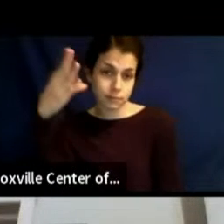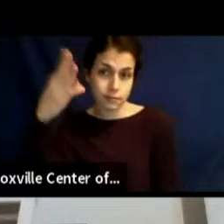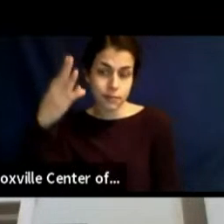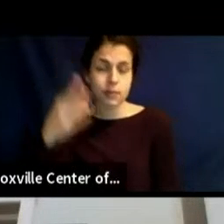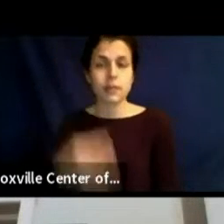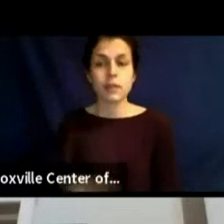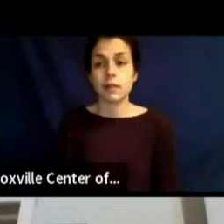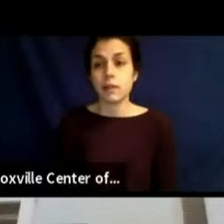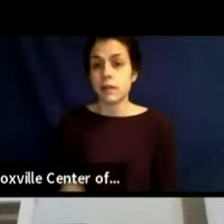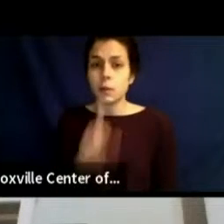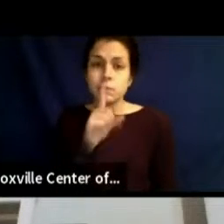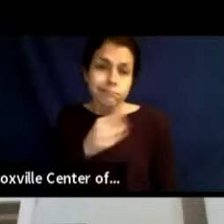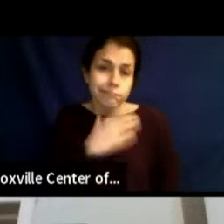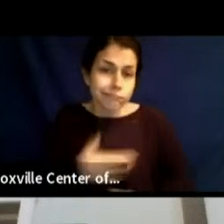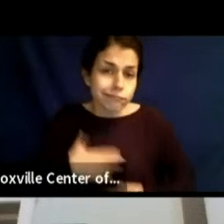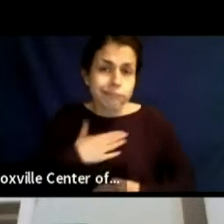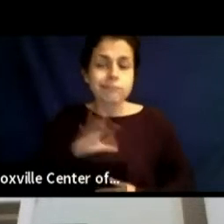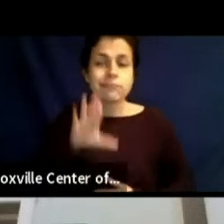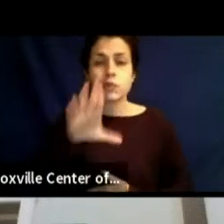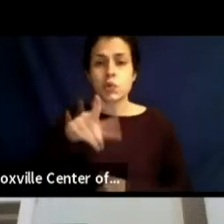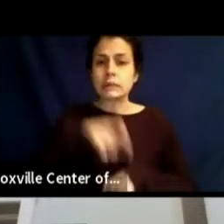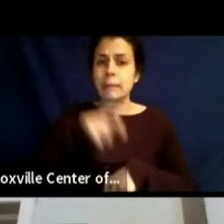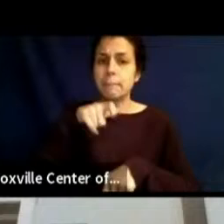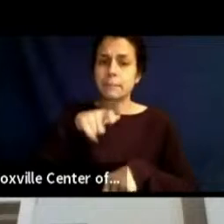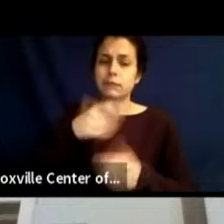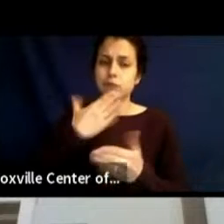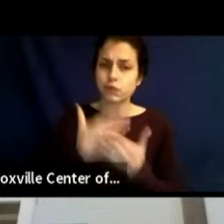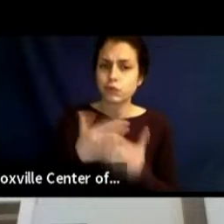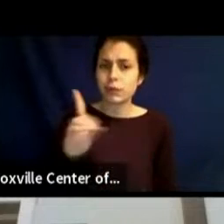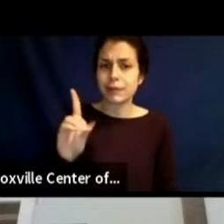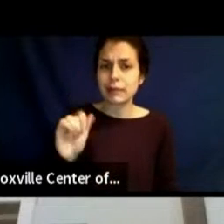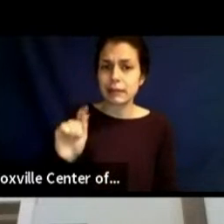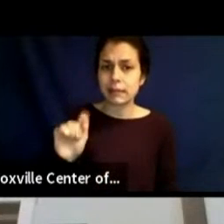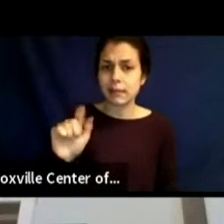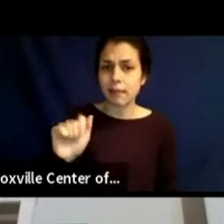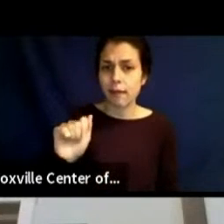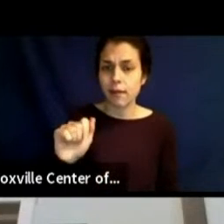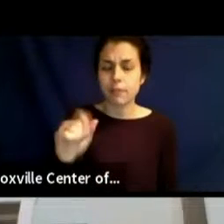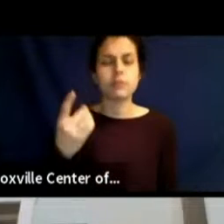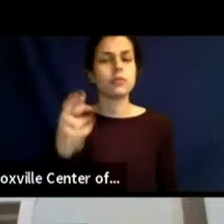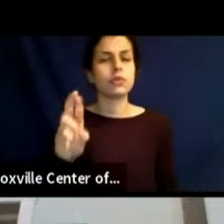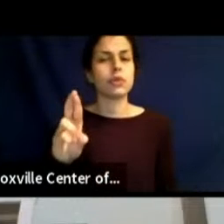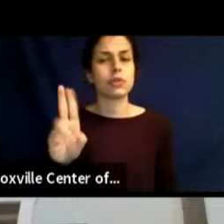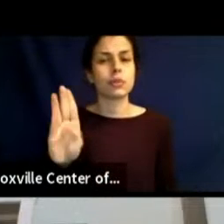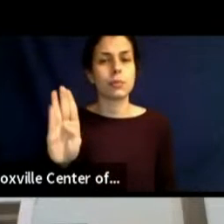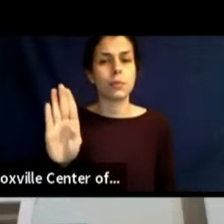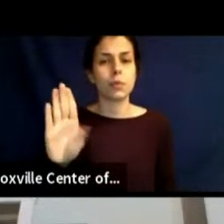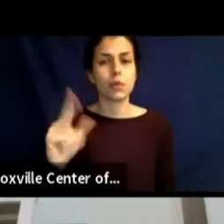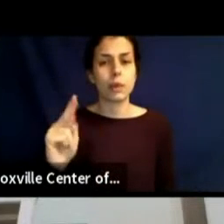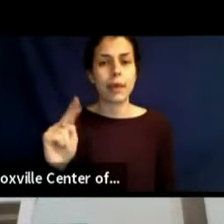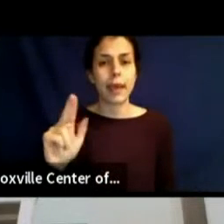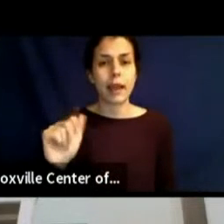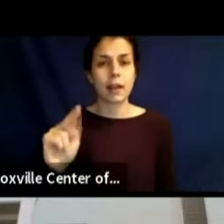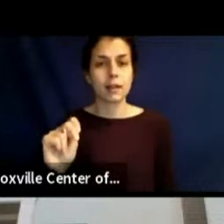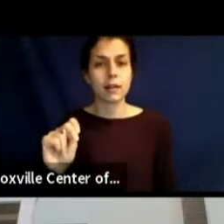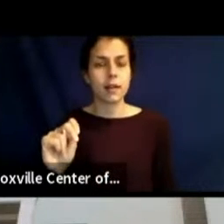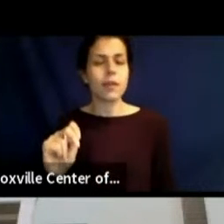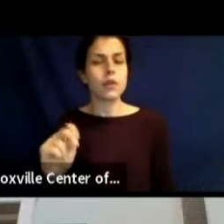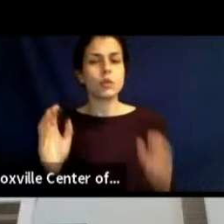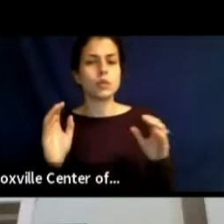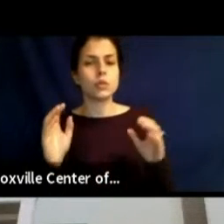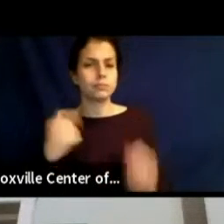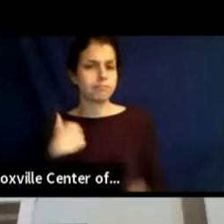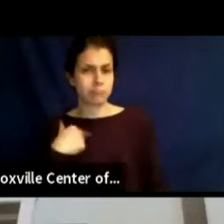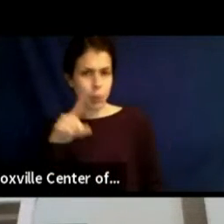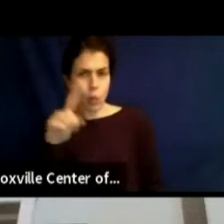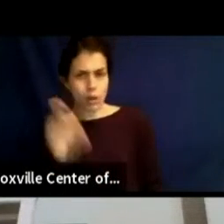just really good data. Dr. Gocher? Yes, Dr. McKean. I don't have a question for